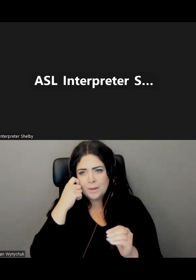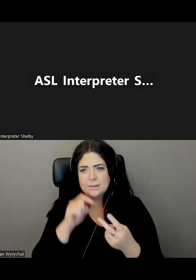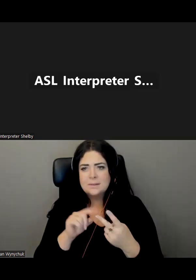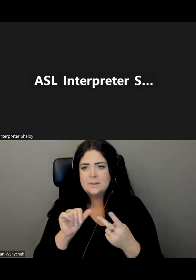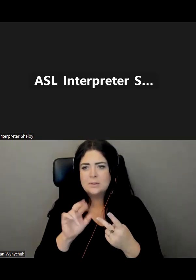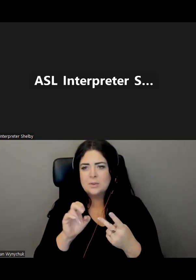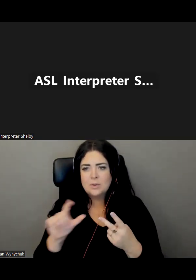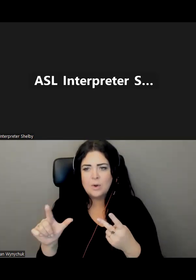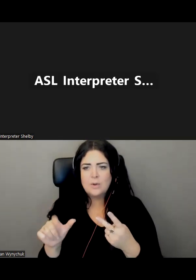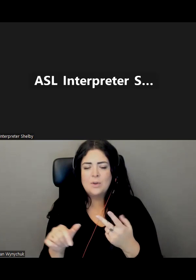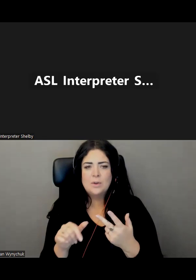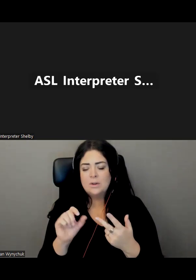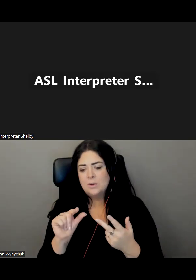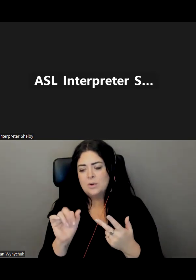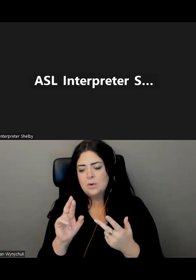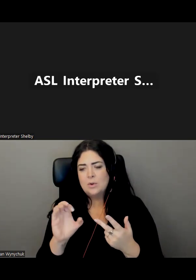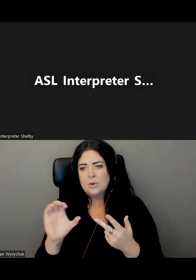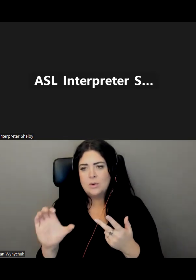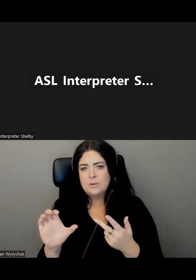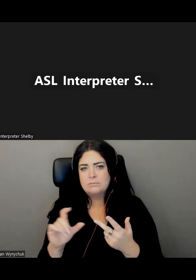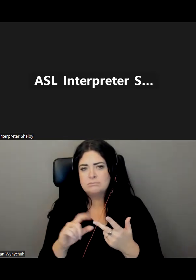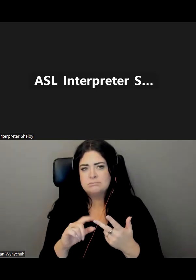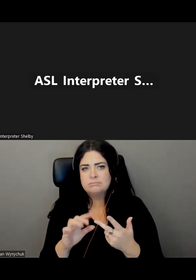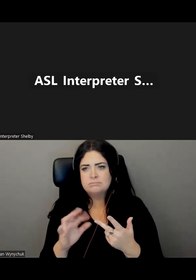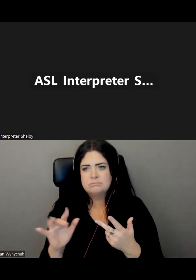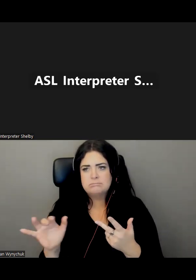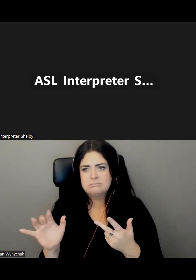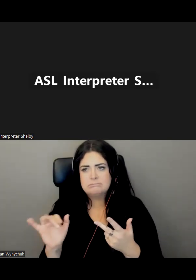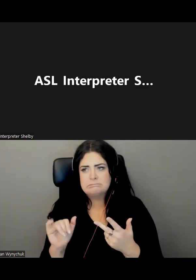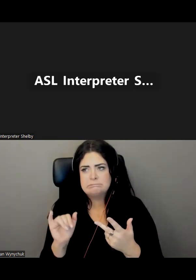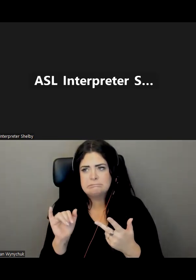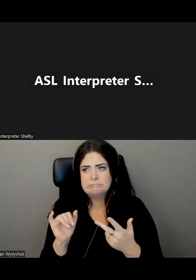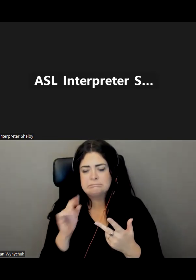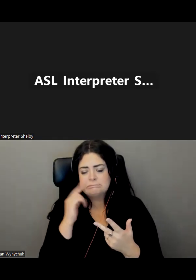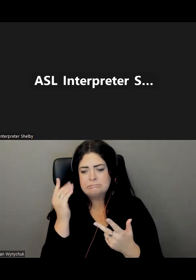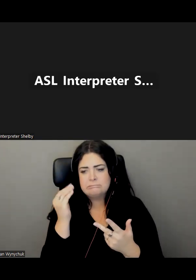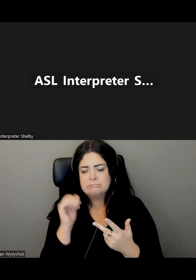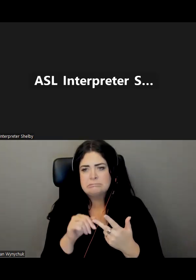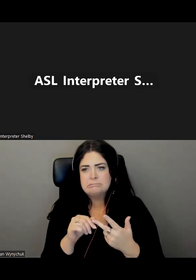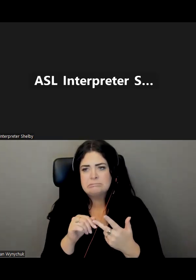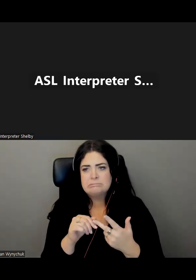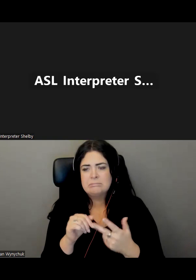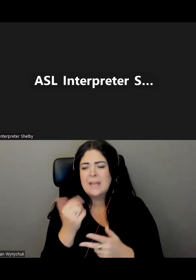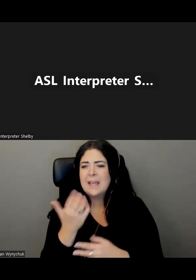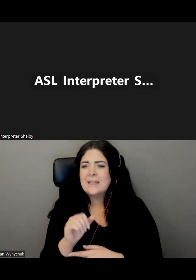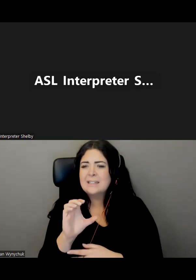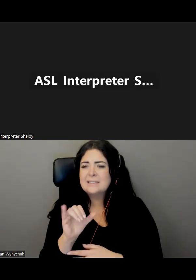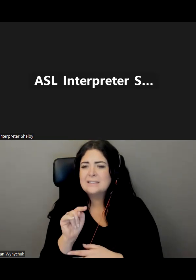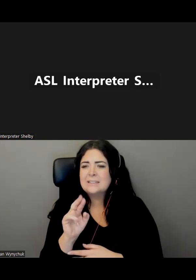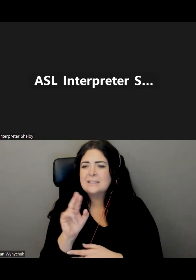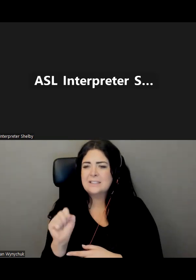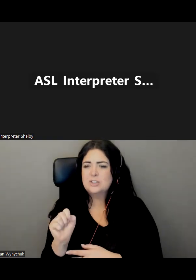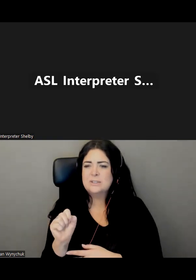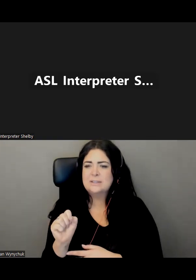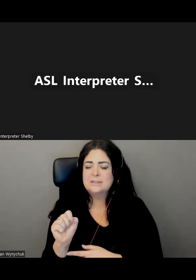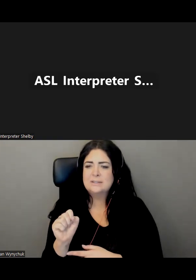garlic. And too many citrus peels aren't great either.